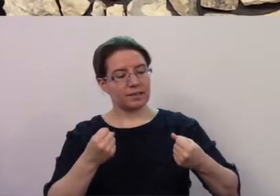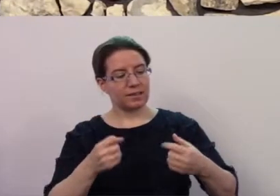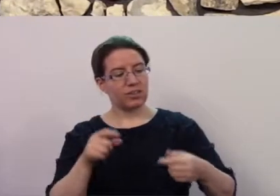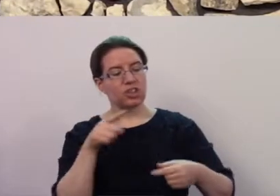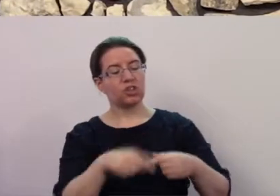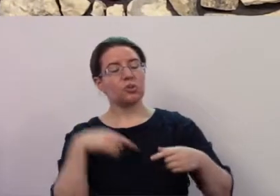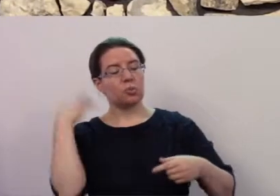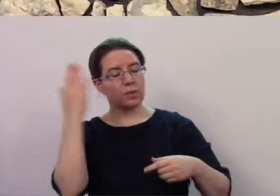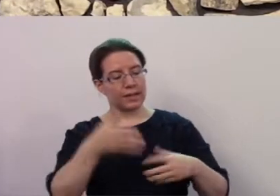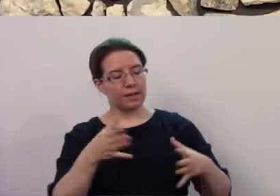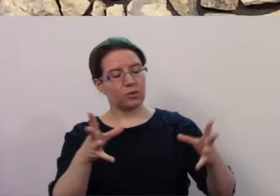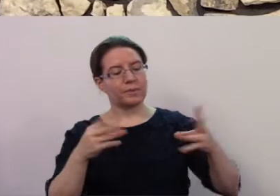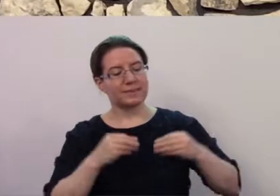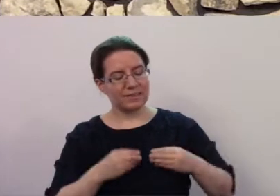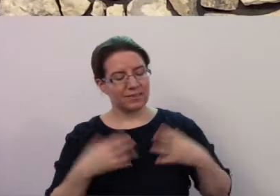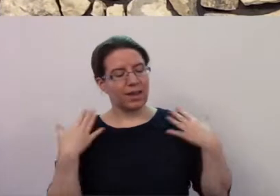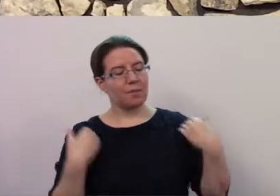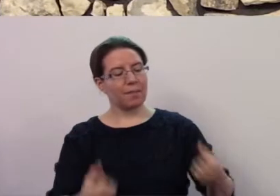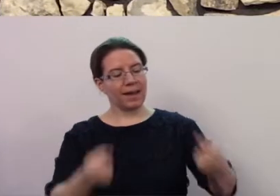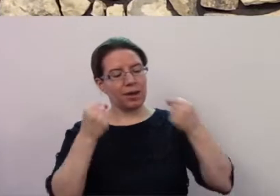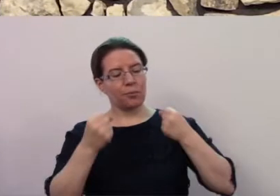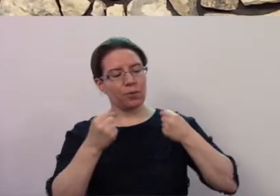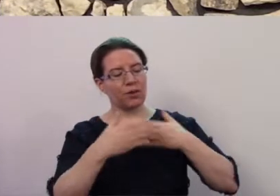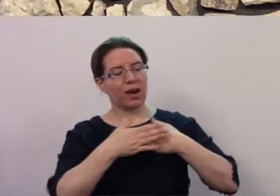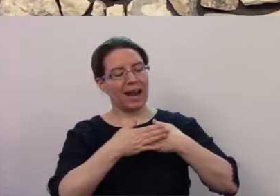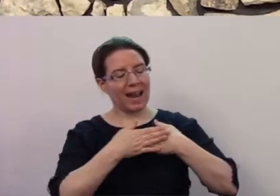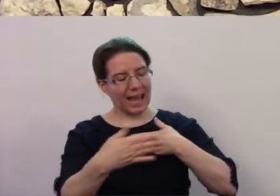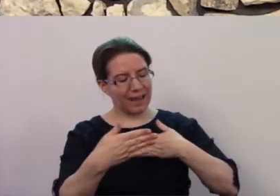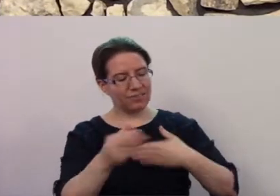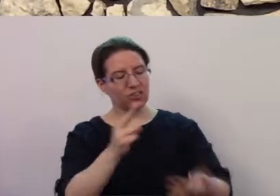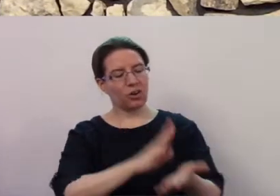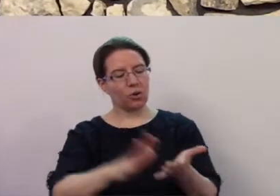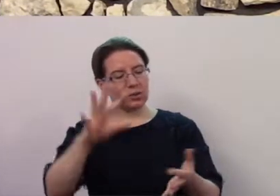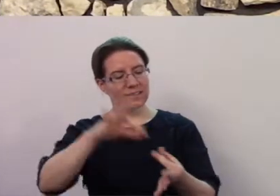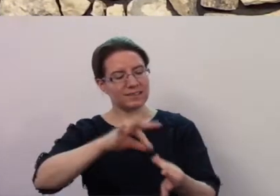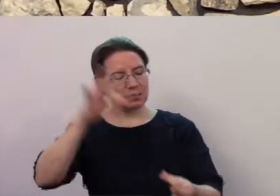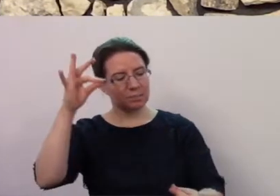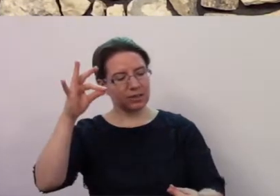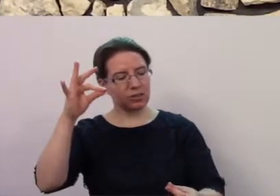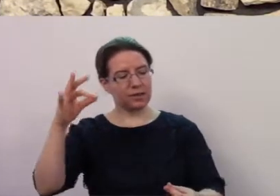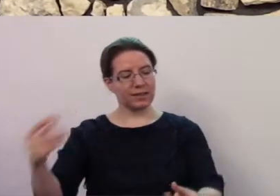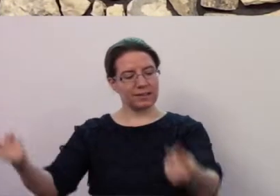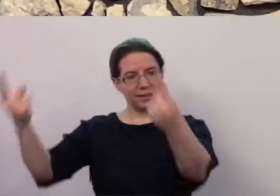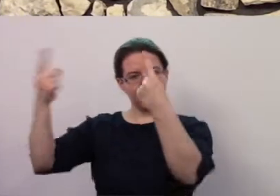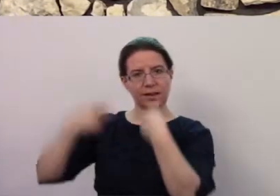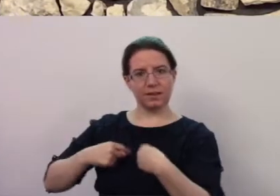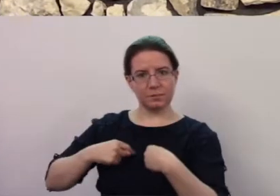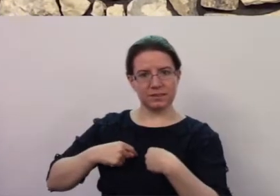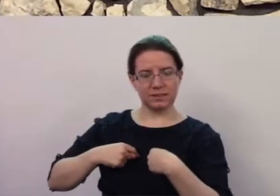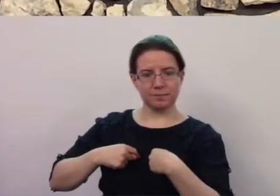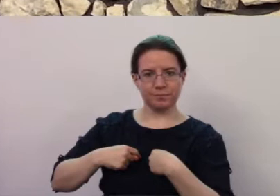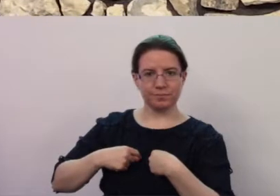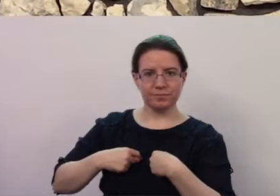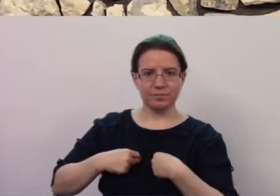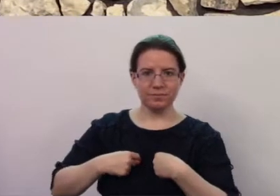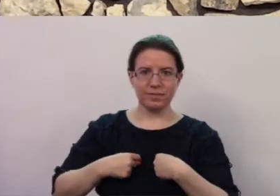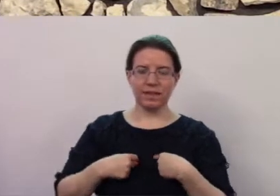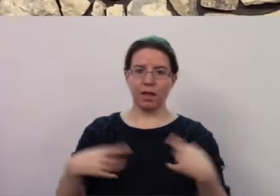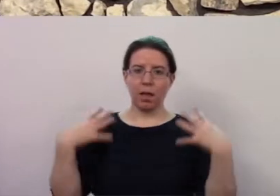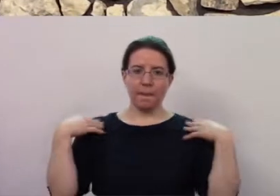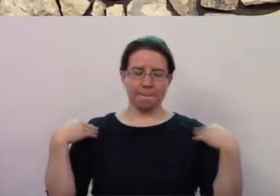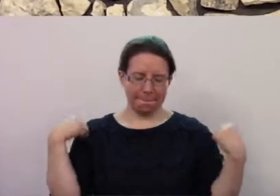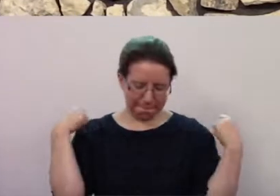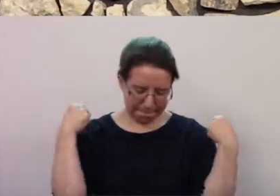You shall receive power. Yes. You shall receive power after that the Holy Ghost is coming. You